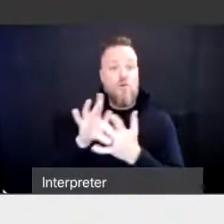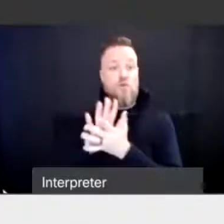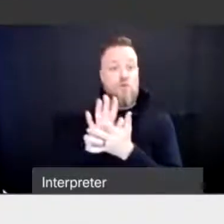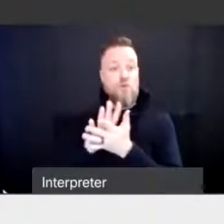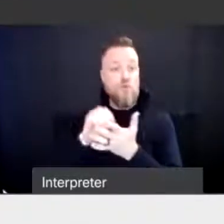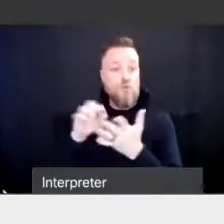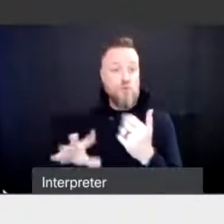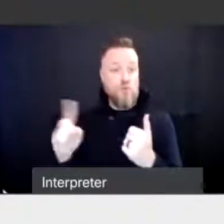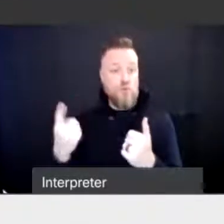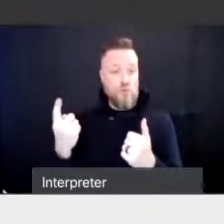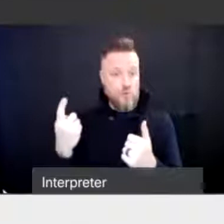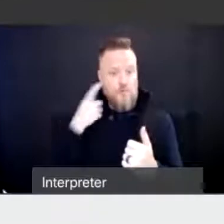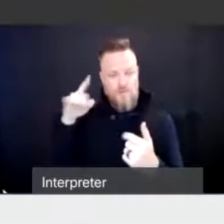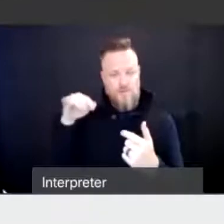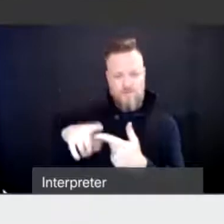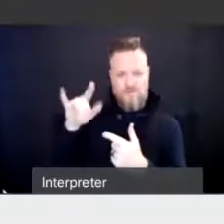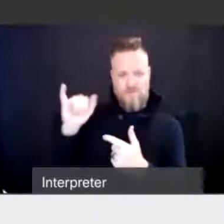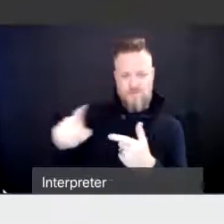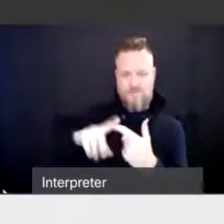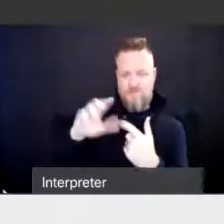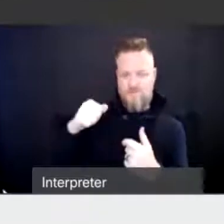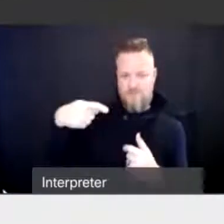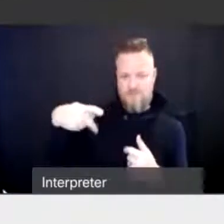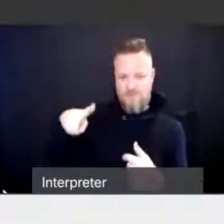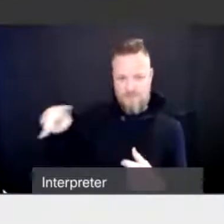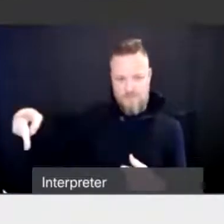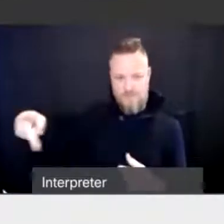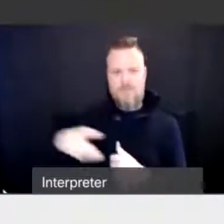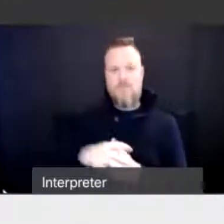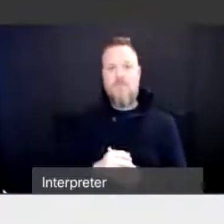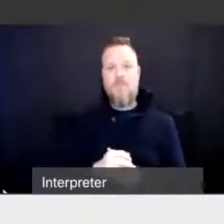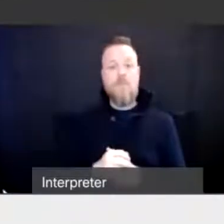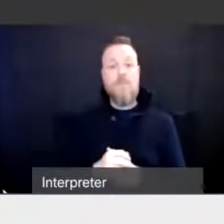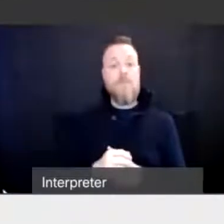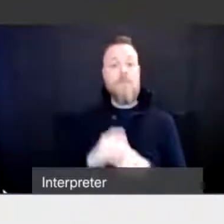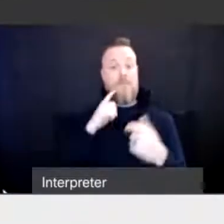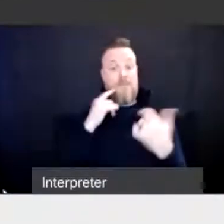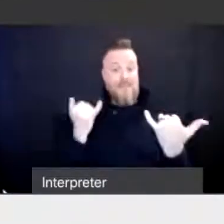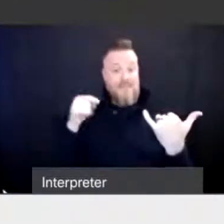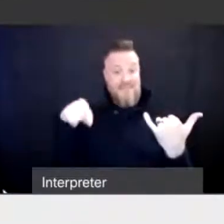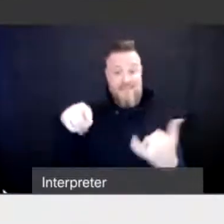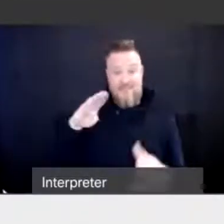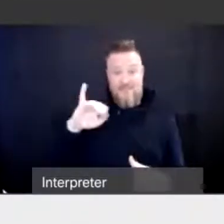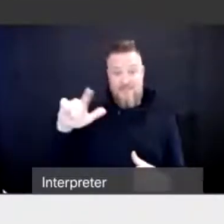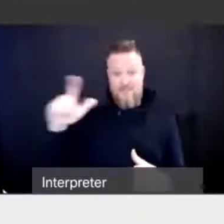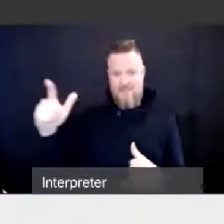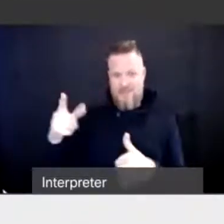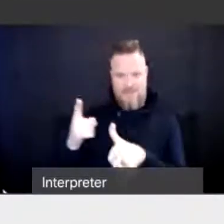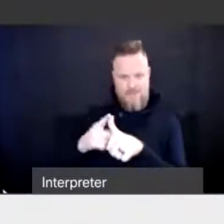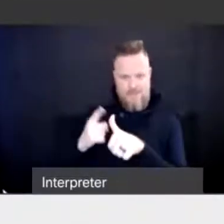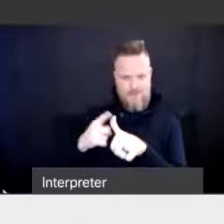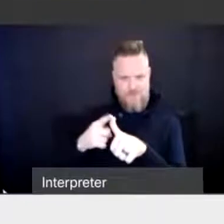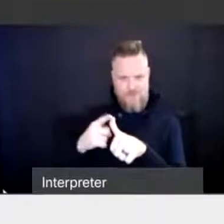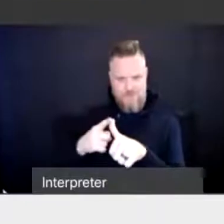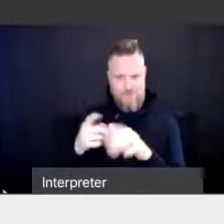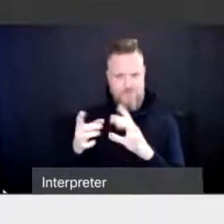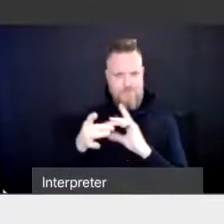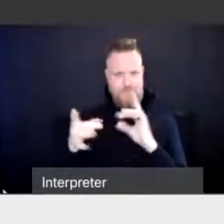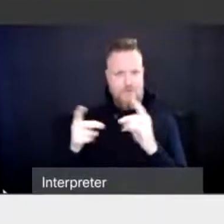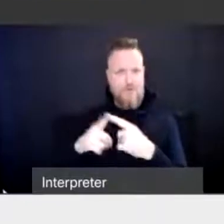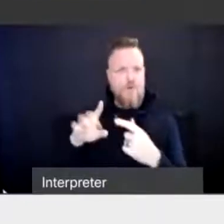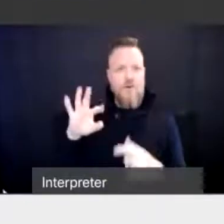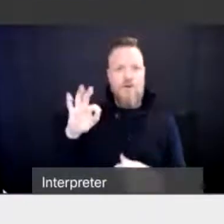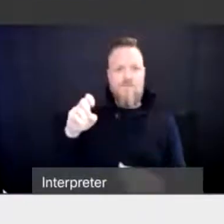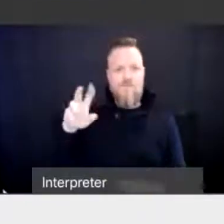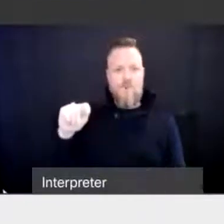calculation of a school district's AVPP. So in this bill, I'll touch first on the Fort Leavenworth issue and